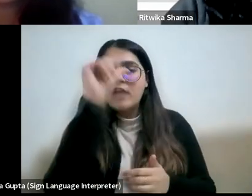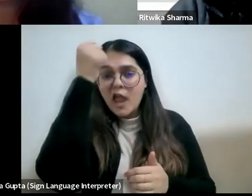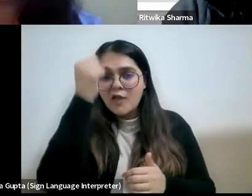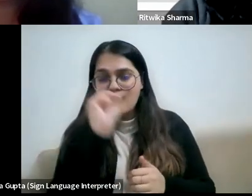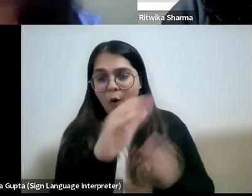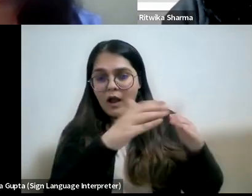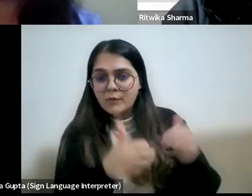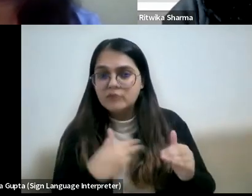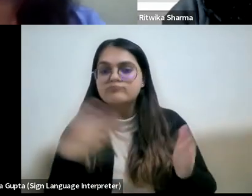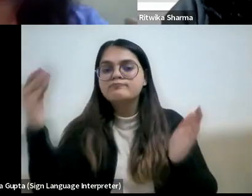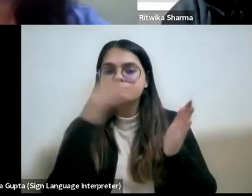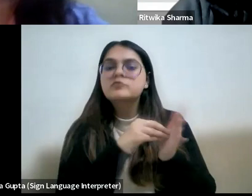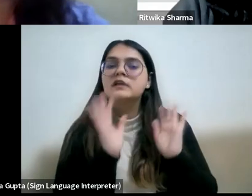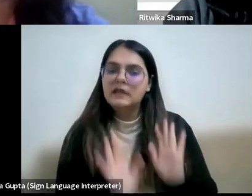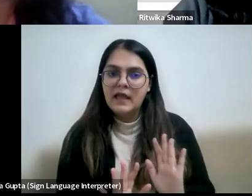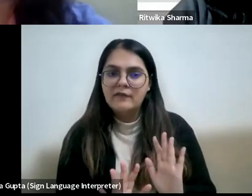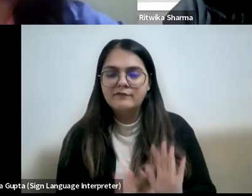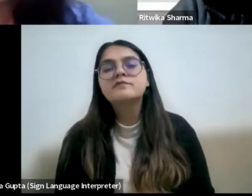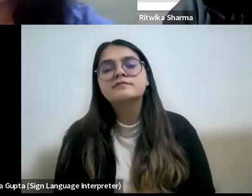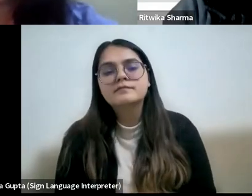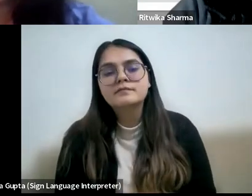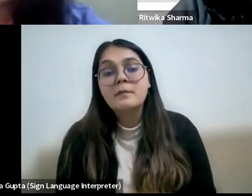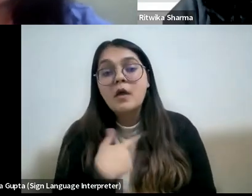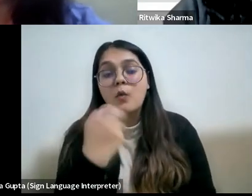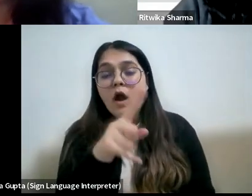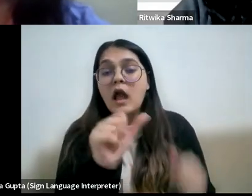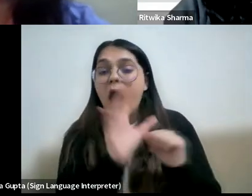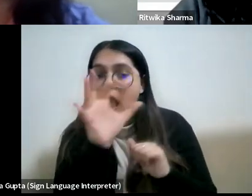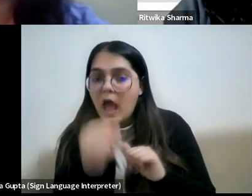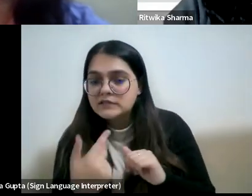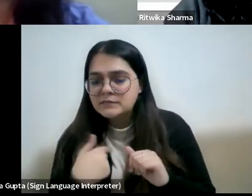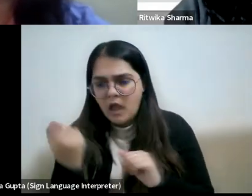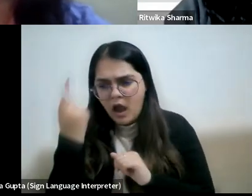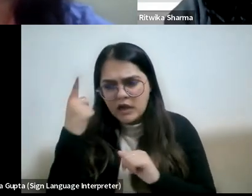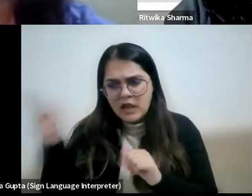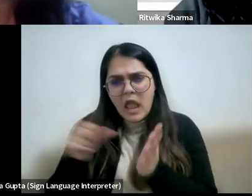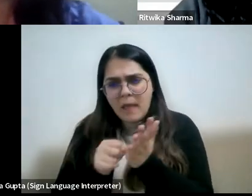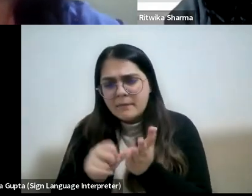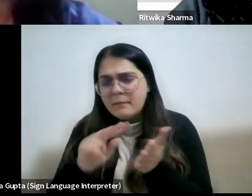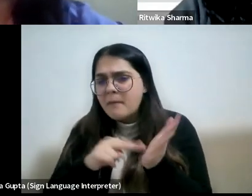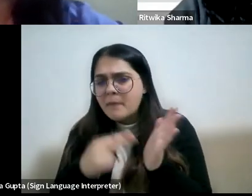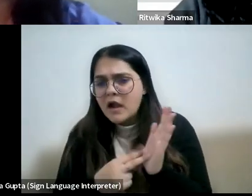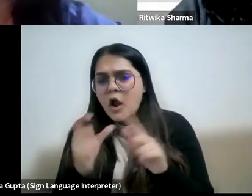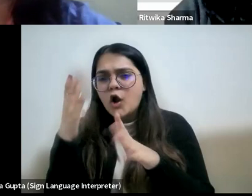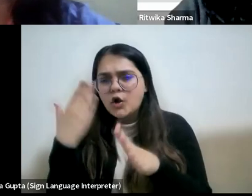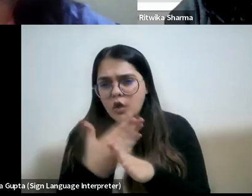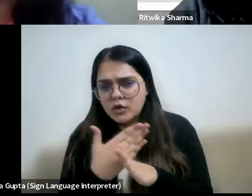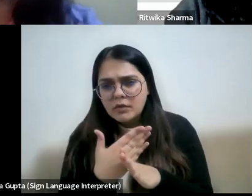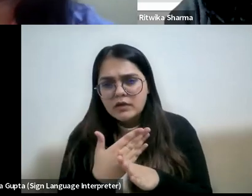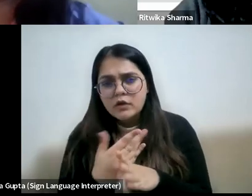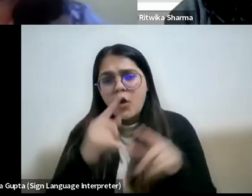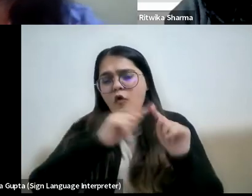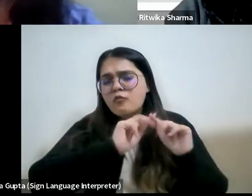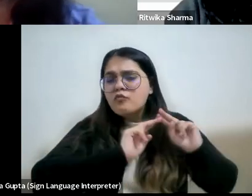so that in order to assess and understand the implication of documentation across a